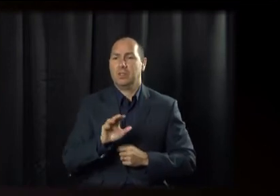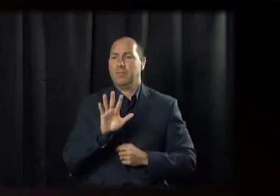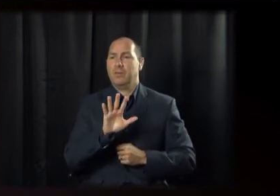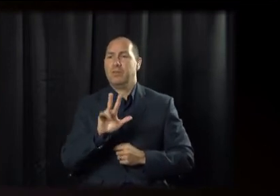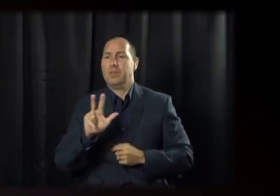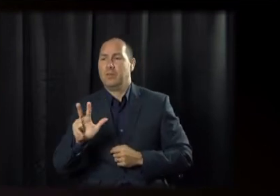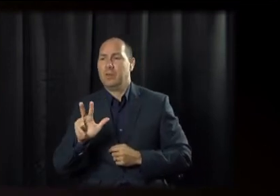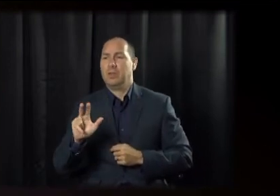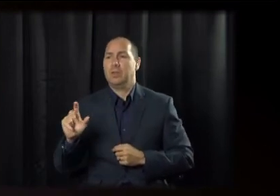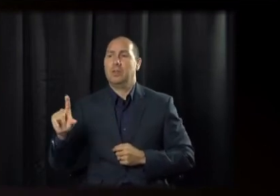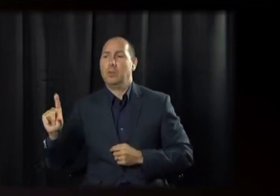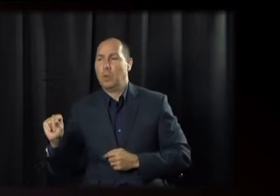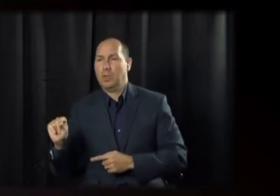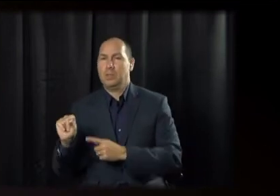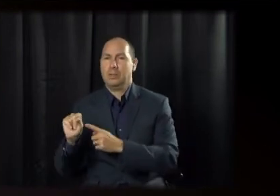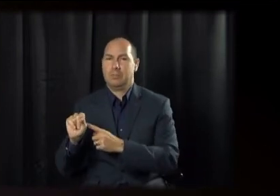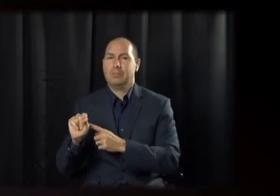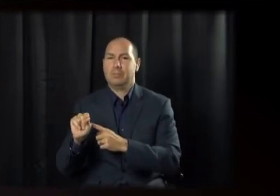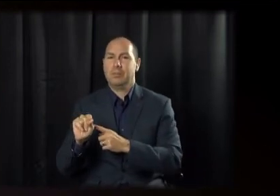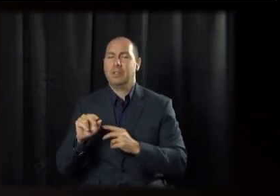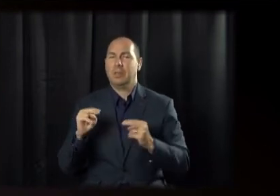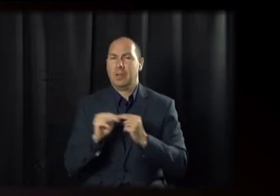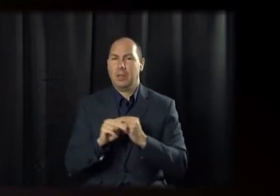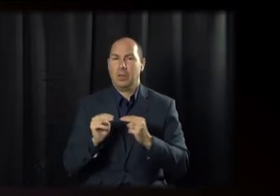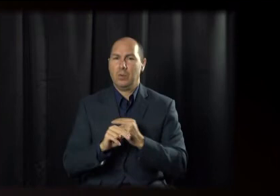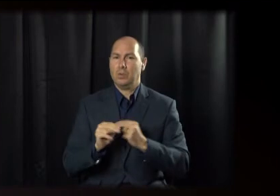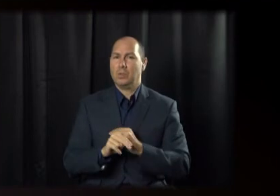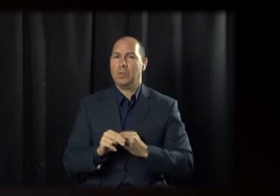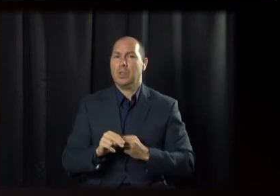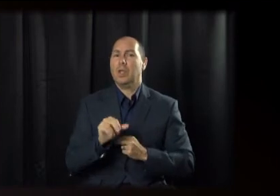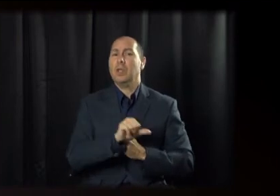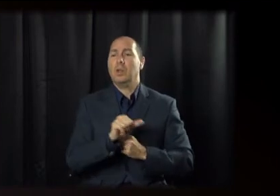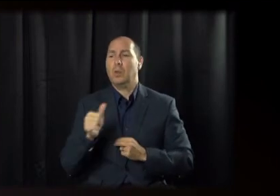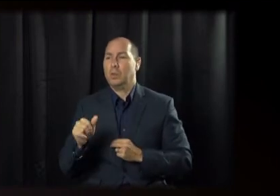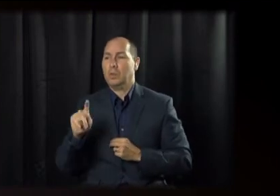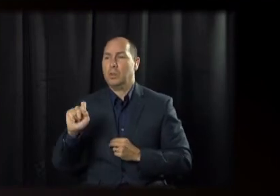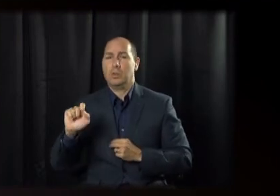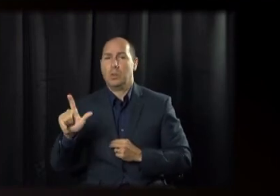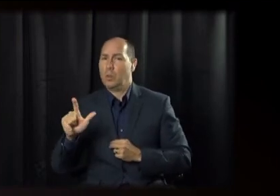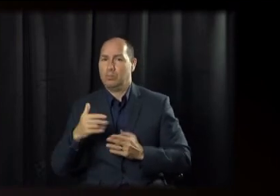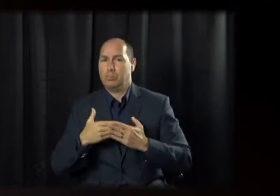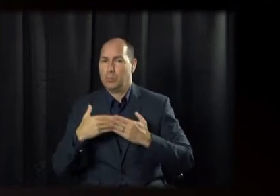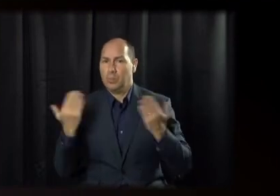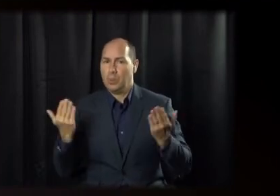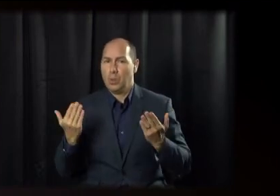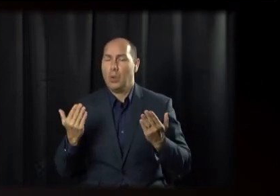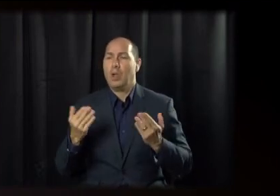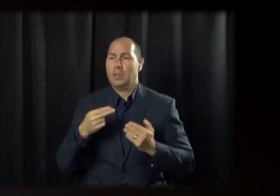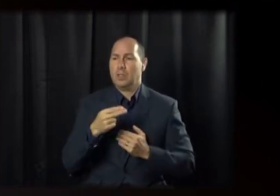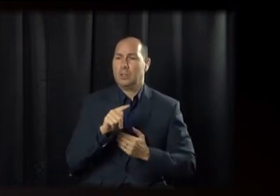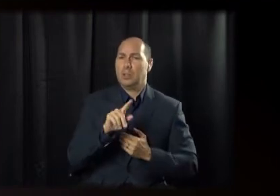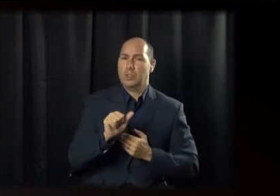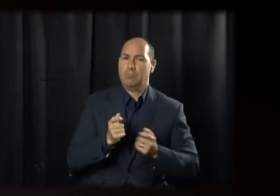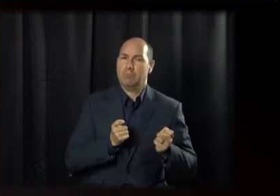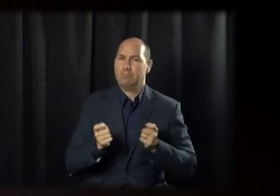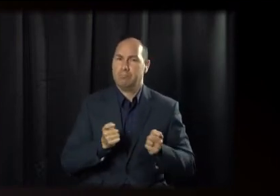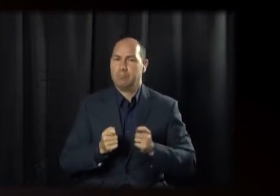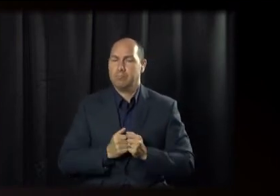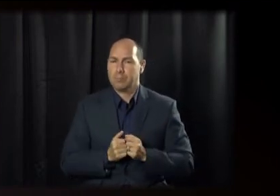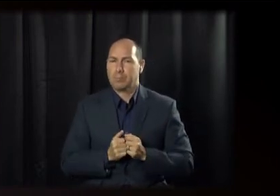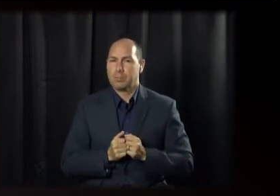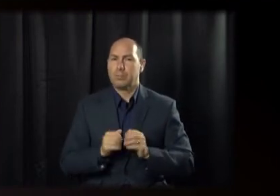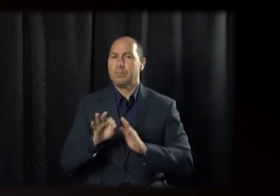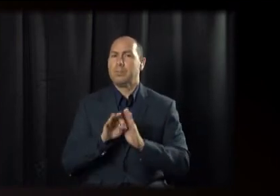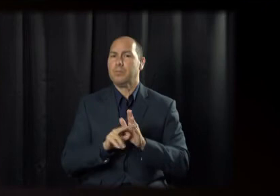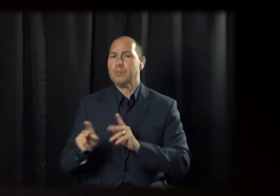20, and non-toll roads, which encompass all other roads managed by HTA. Assuming the implementation of